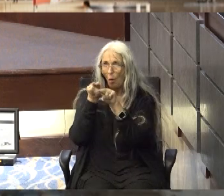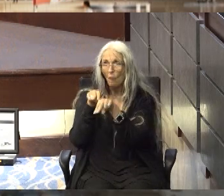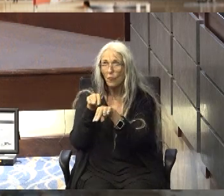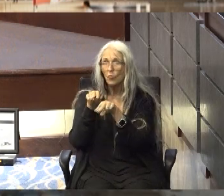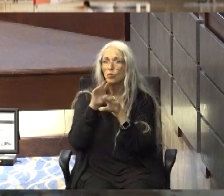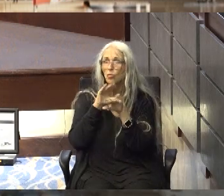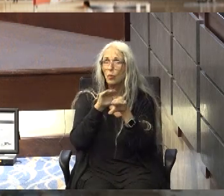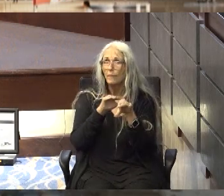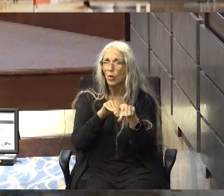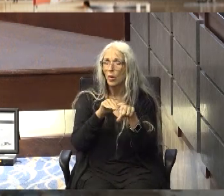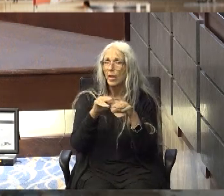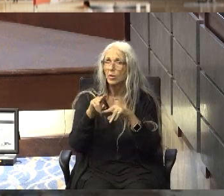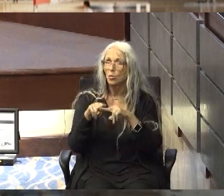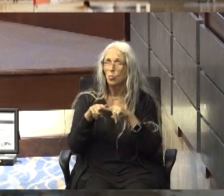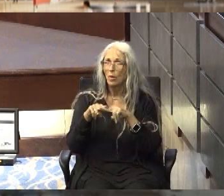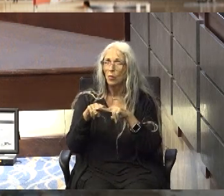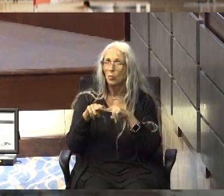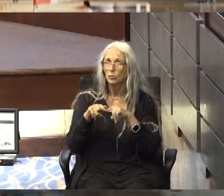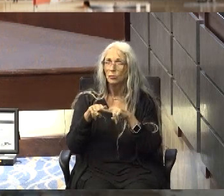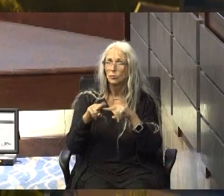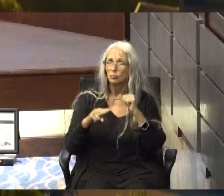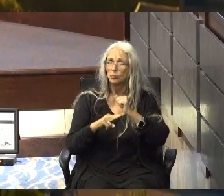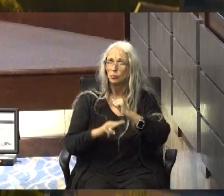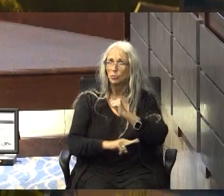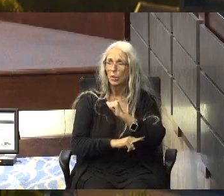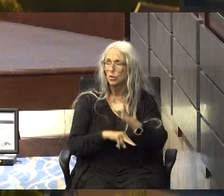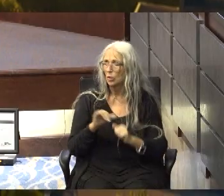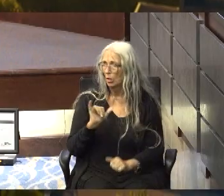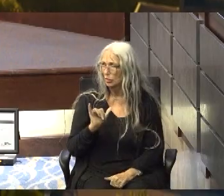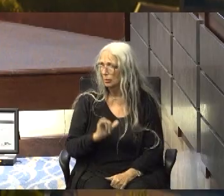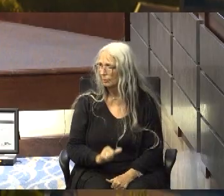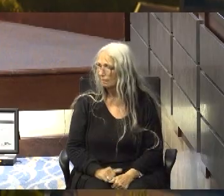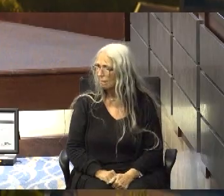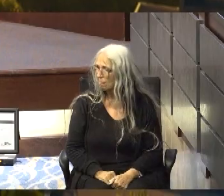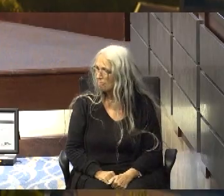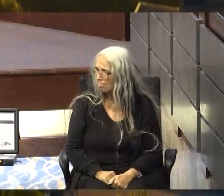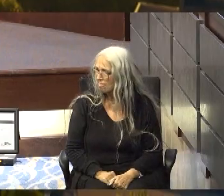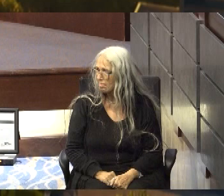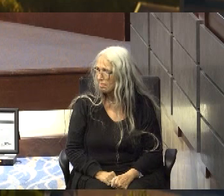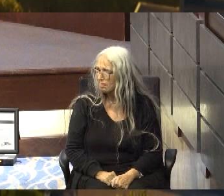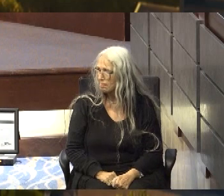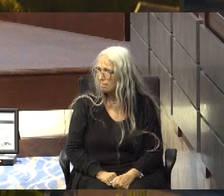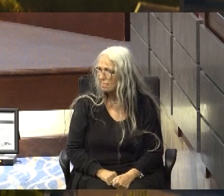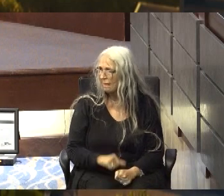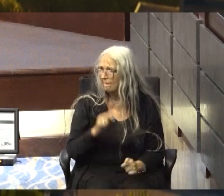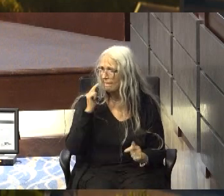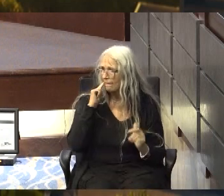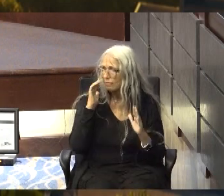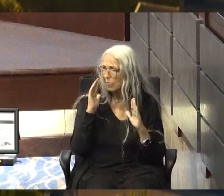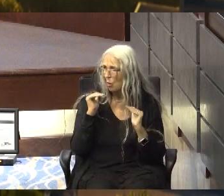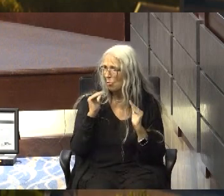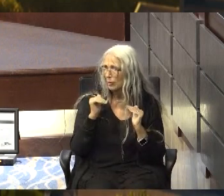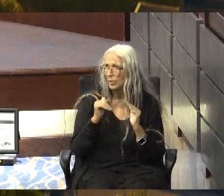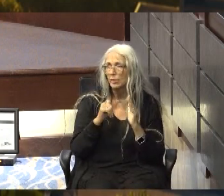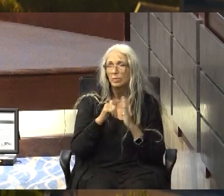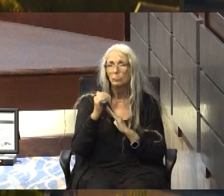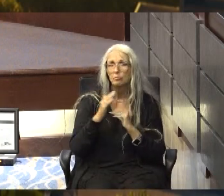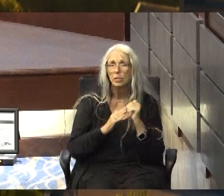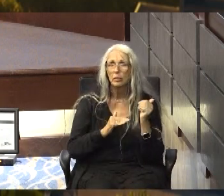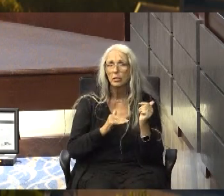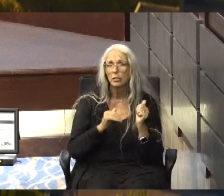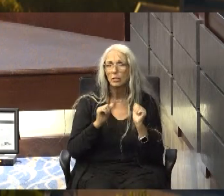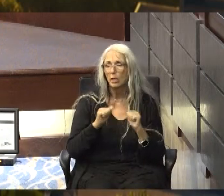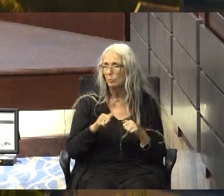also the railroad bridge as well. And so I hope this building can